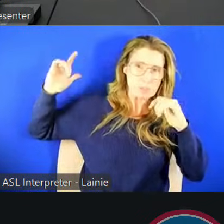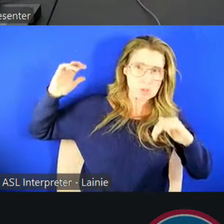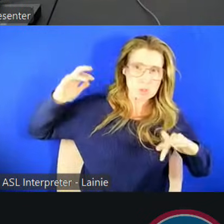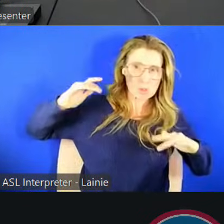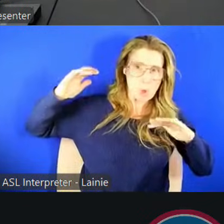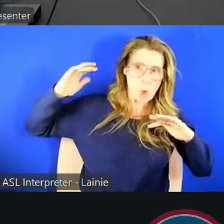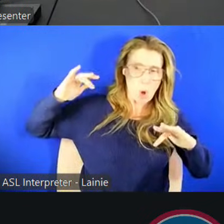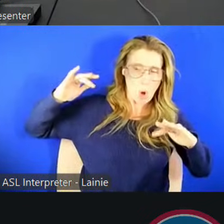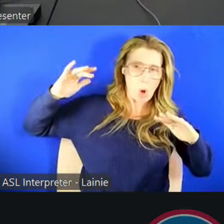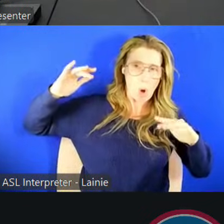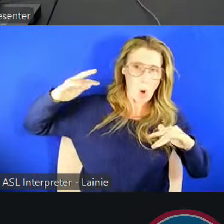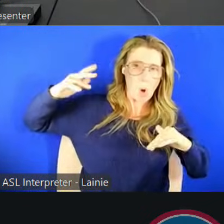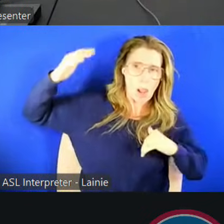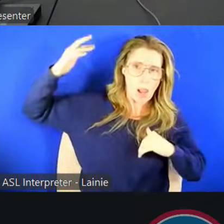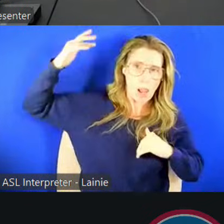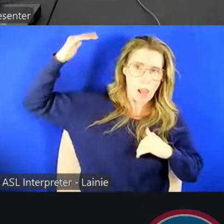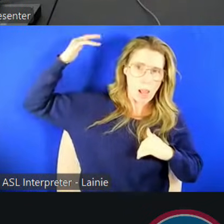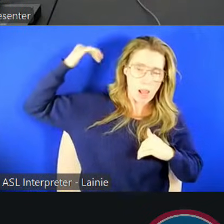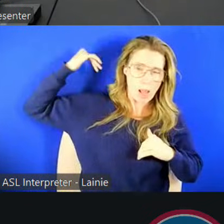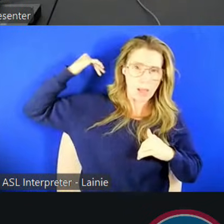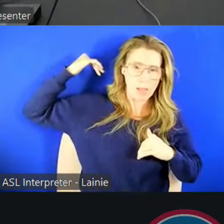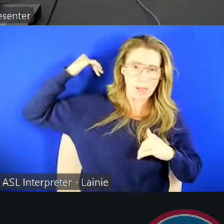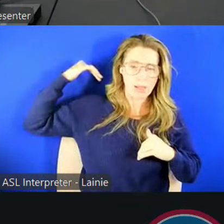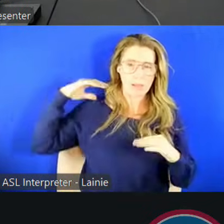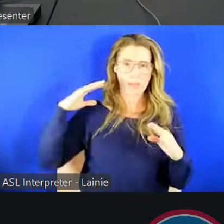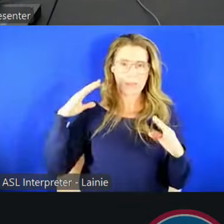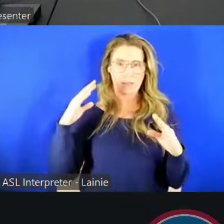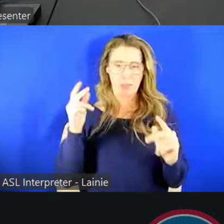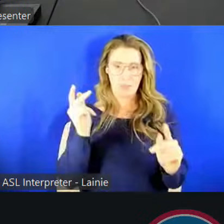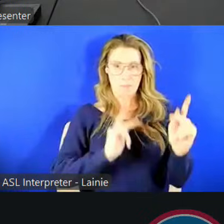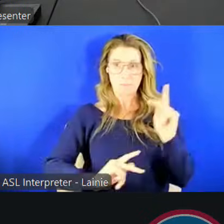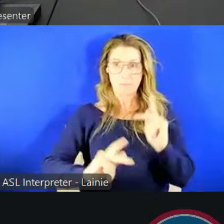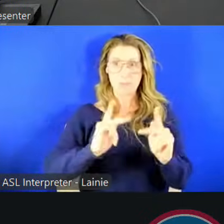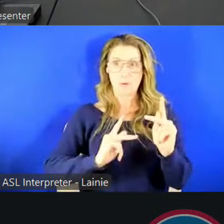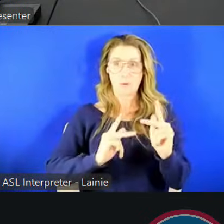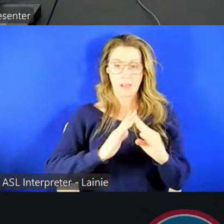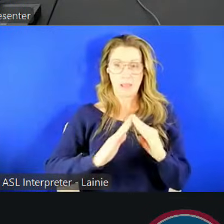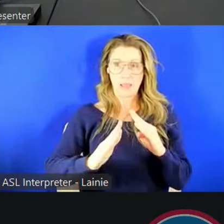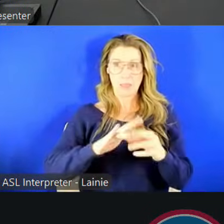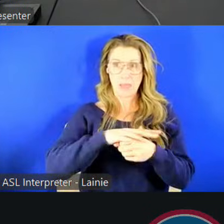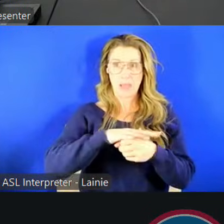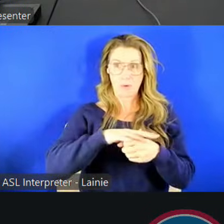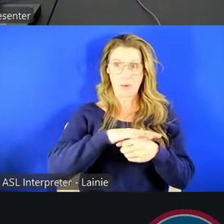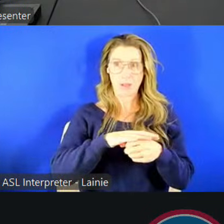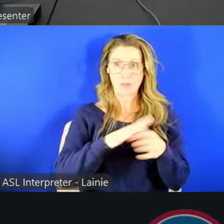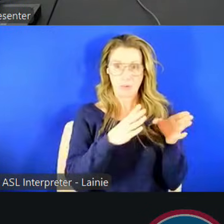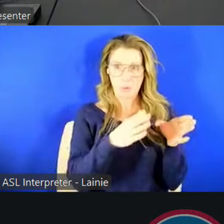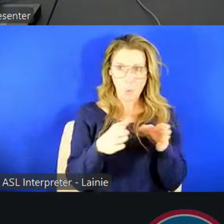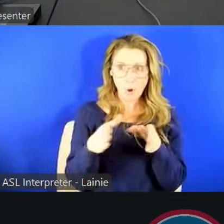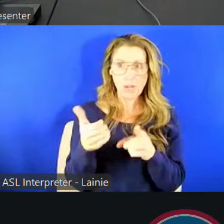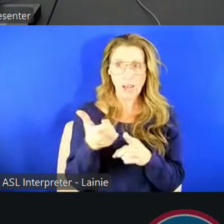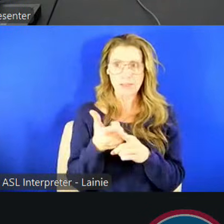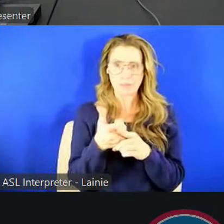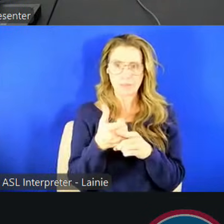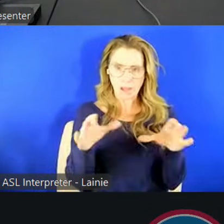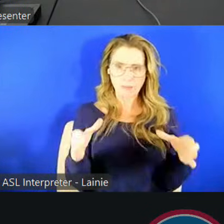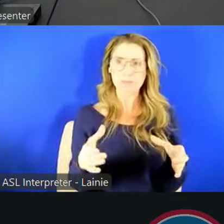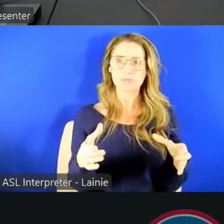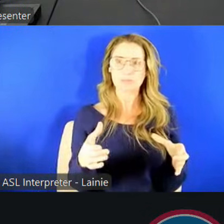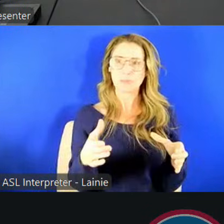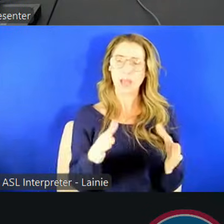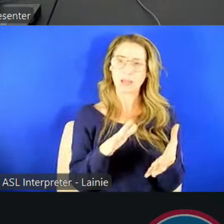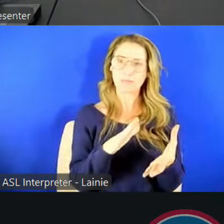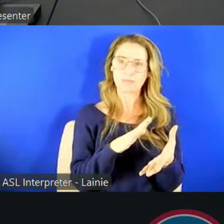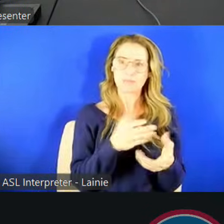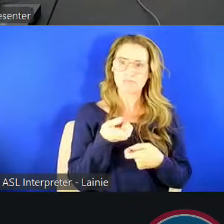had, neighbors would organize themselves and clean out their bus stops for a distance. So I don't think